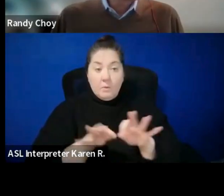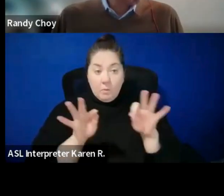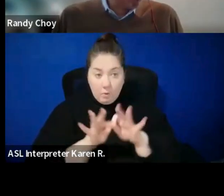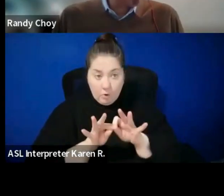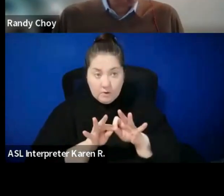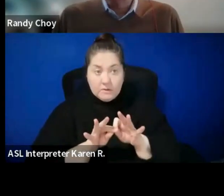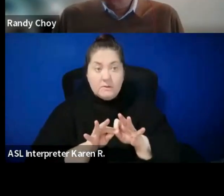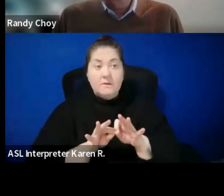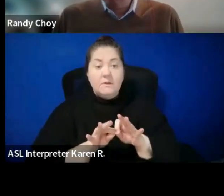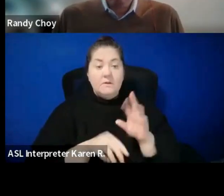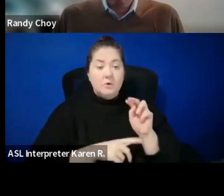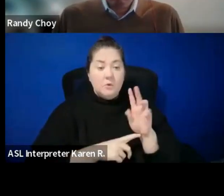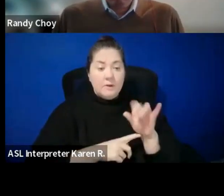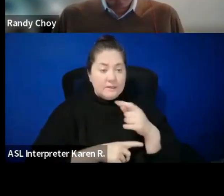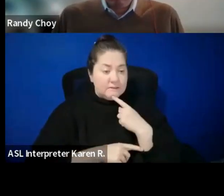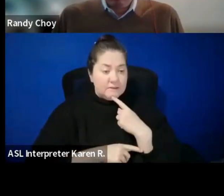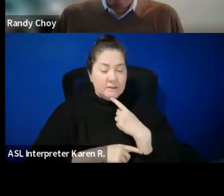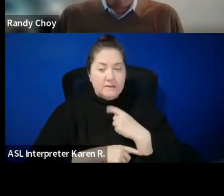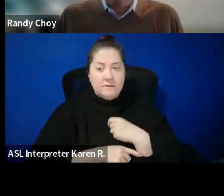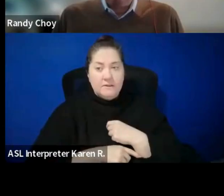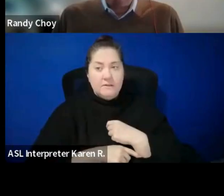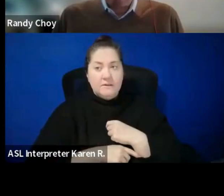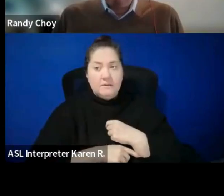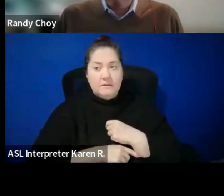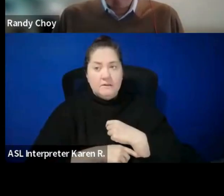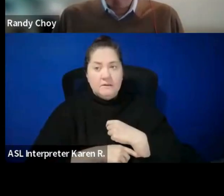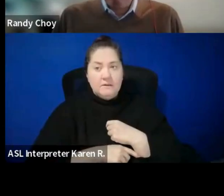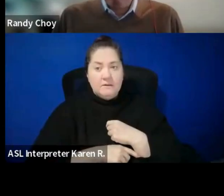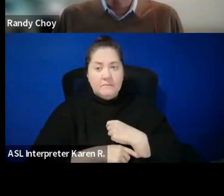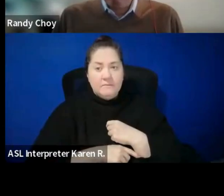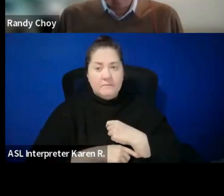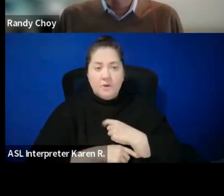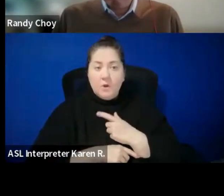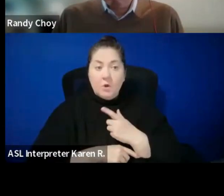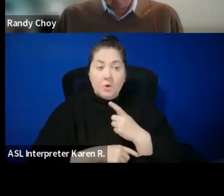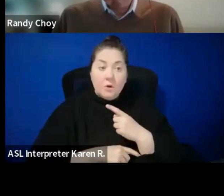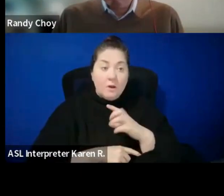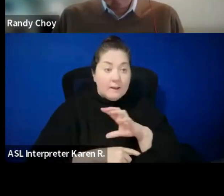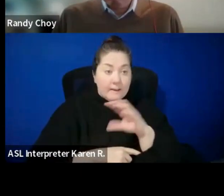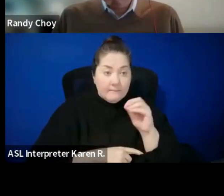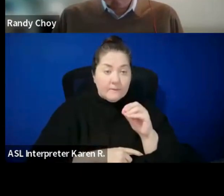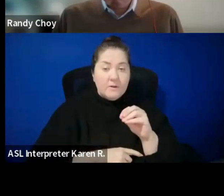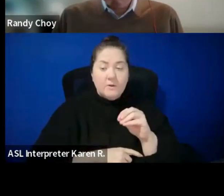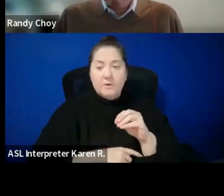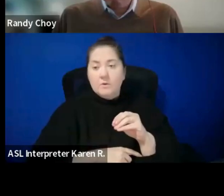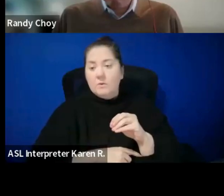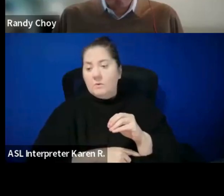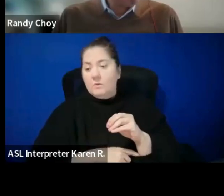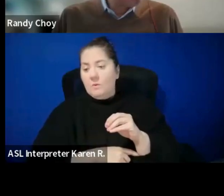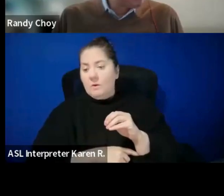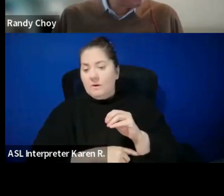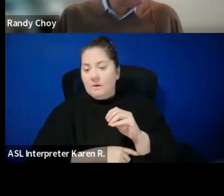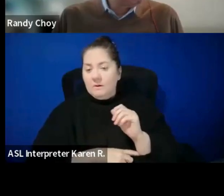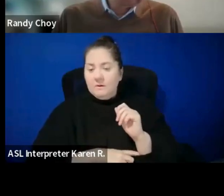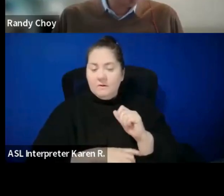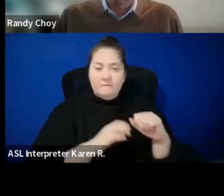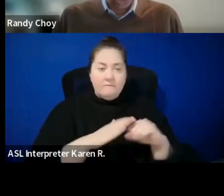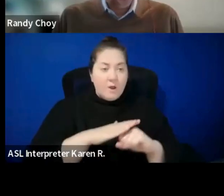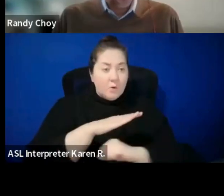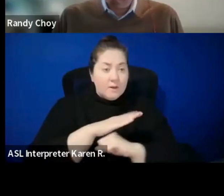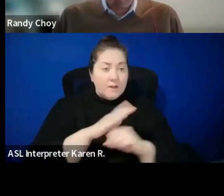as Randy said. Do not approach a company or a corporate foundation if